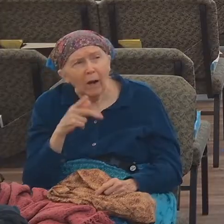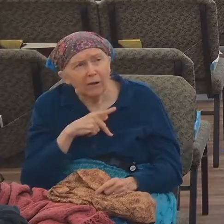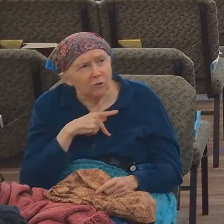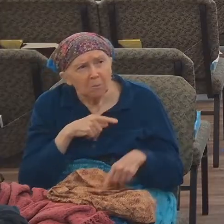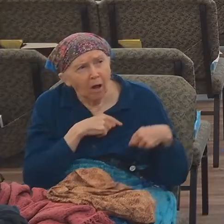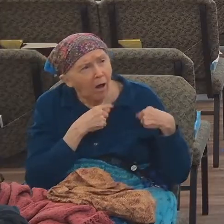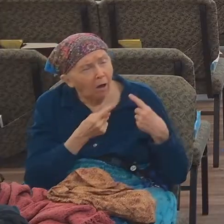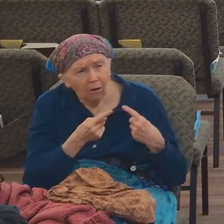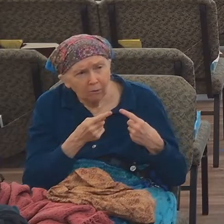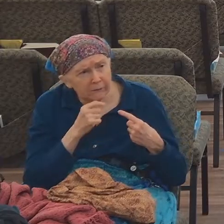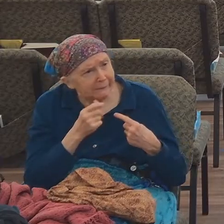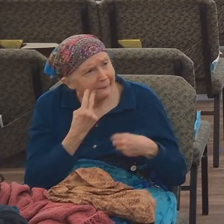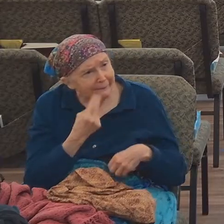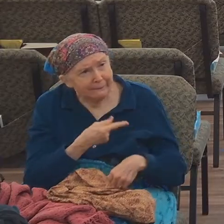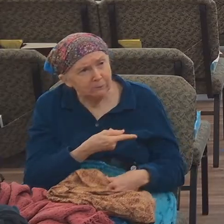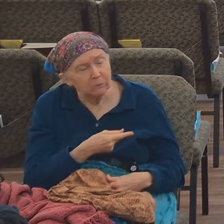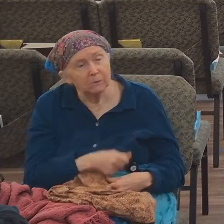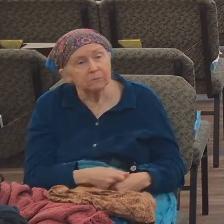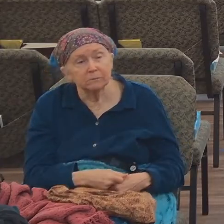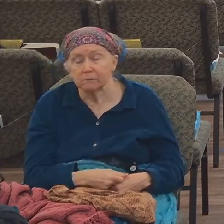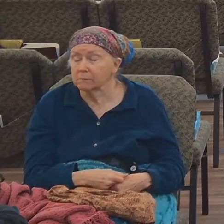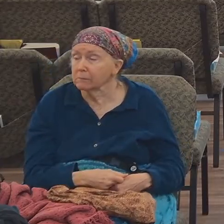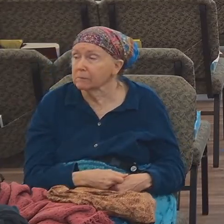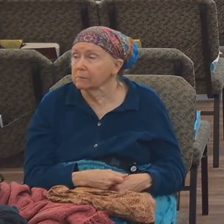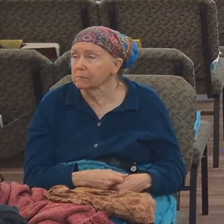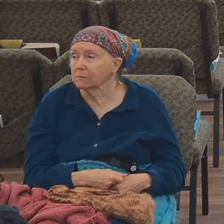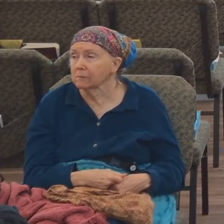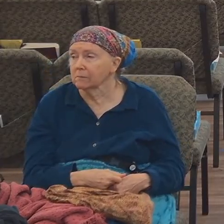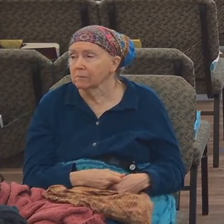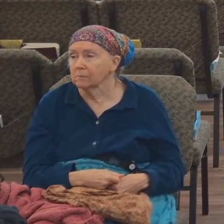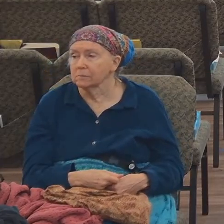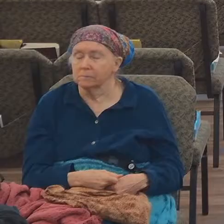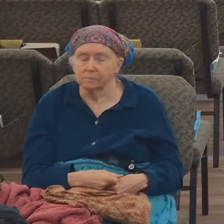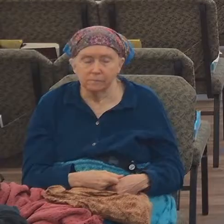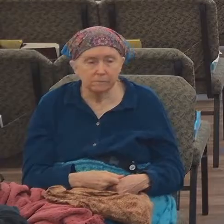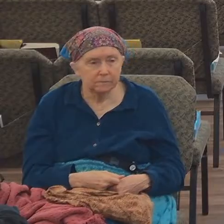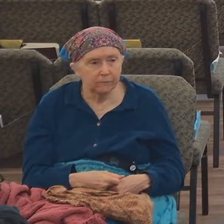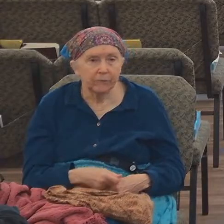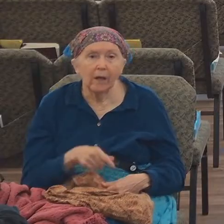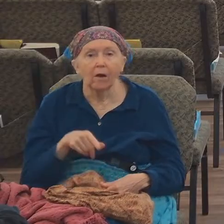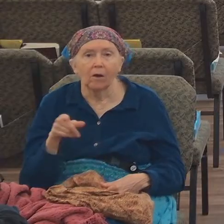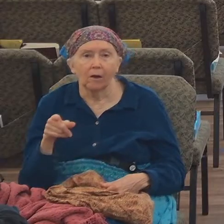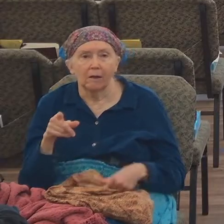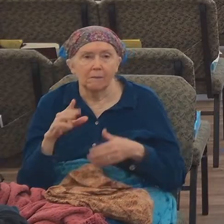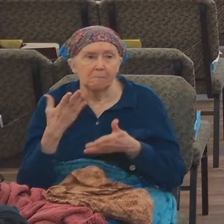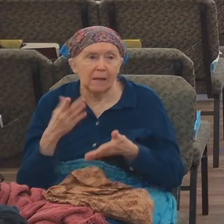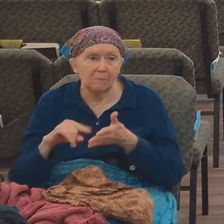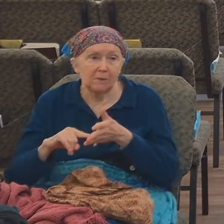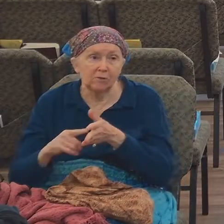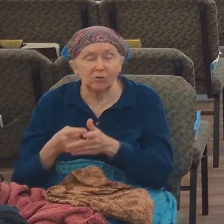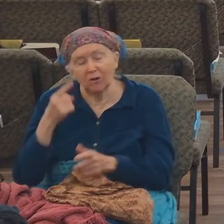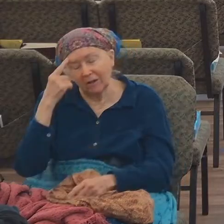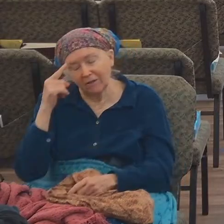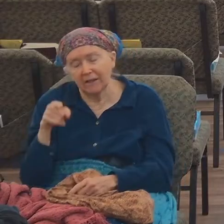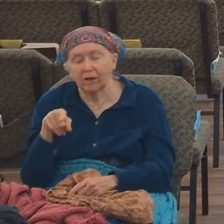been? And even maybe, you're just like every other wandering teacher that comes through here.